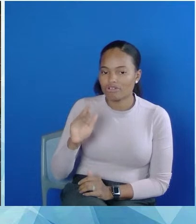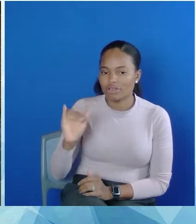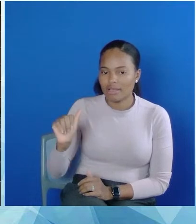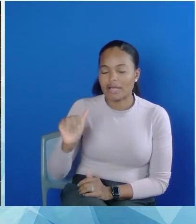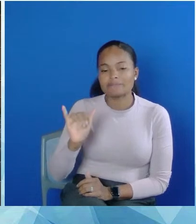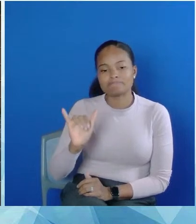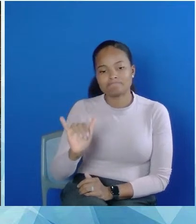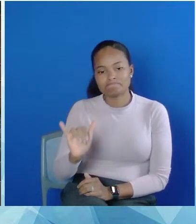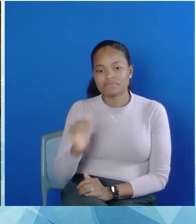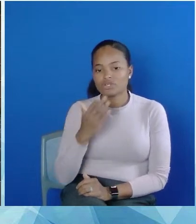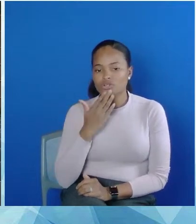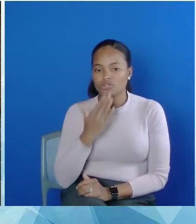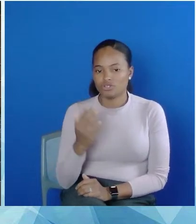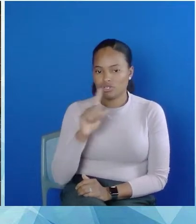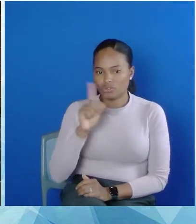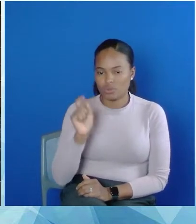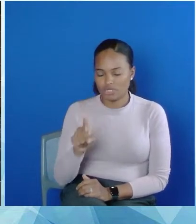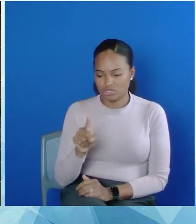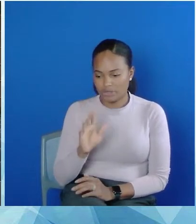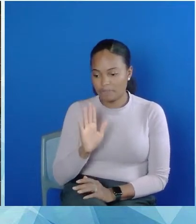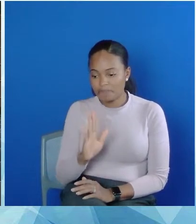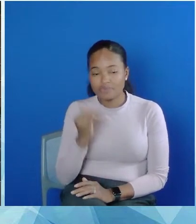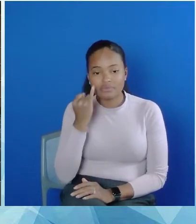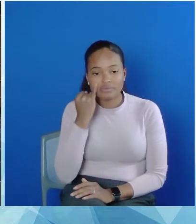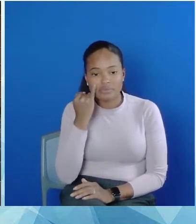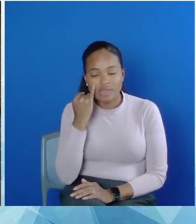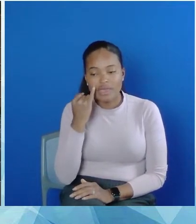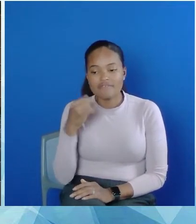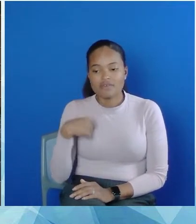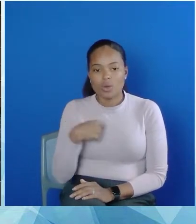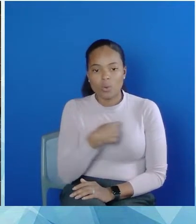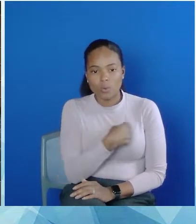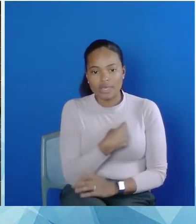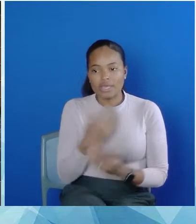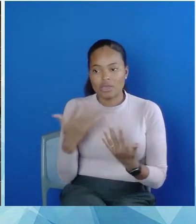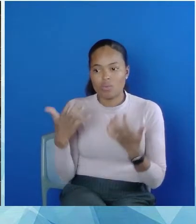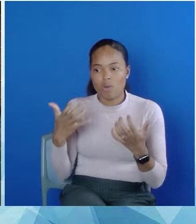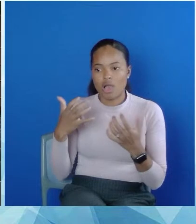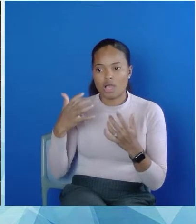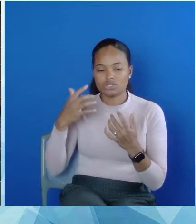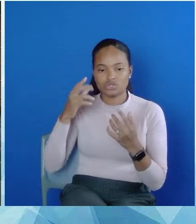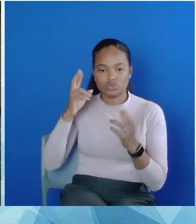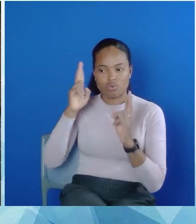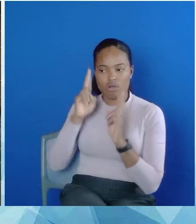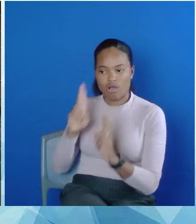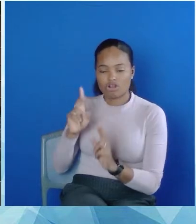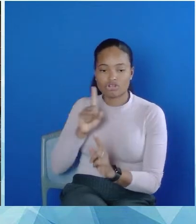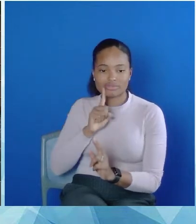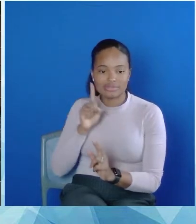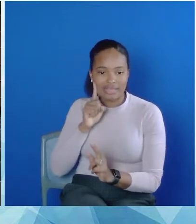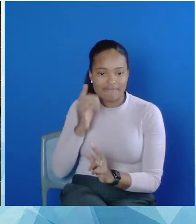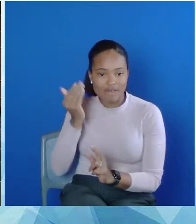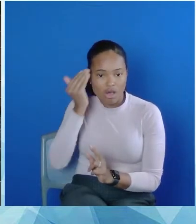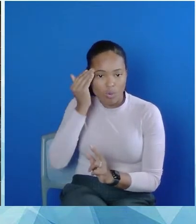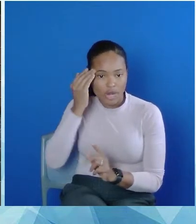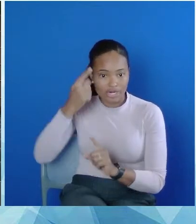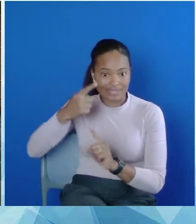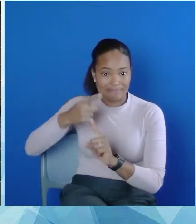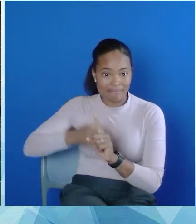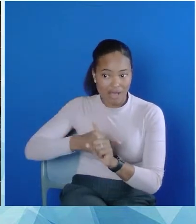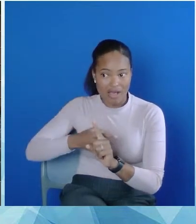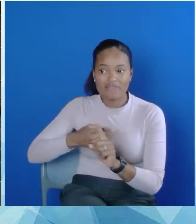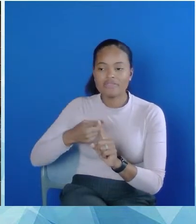If we start looking at, for instance, like Deaf Awareness Month, or when we start going longer